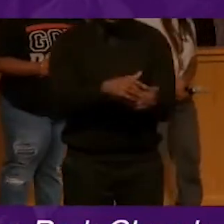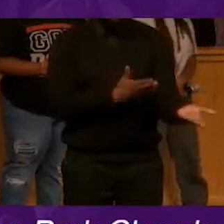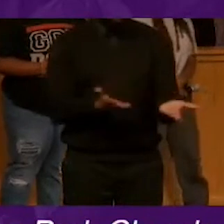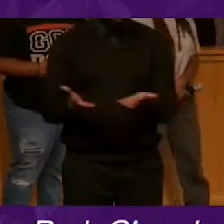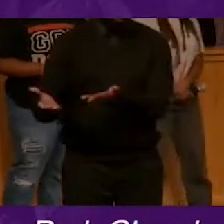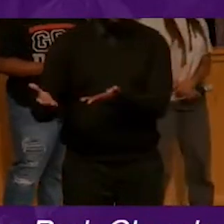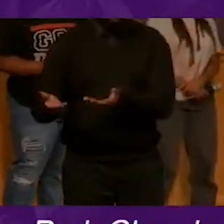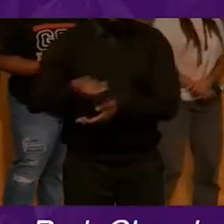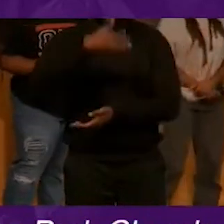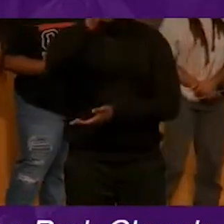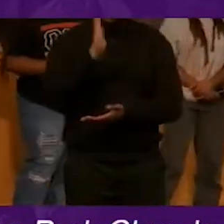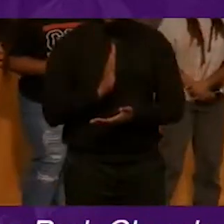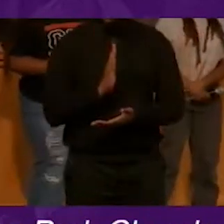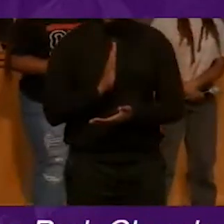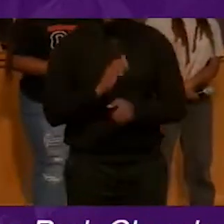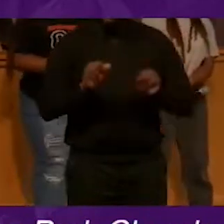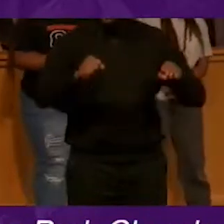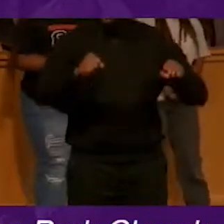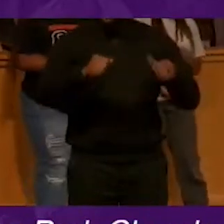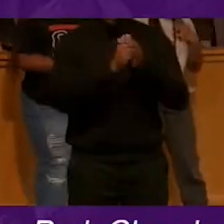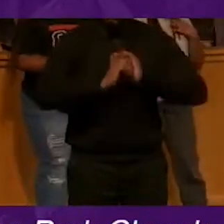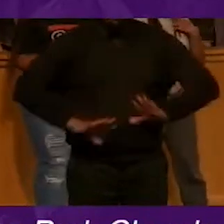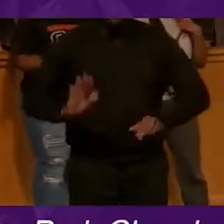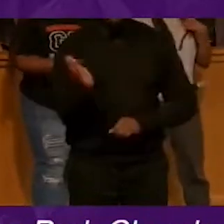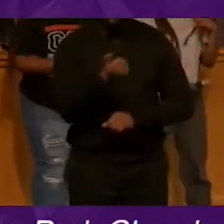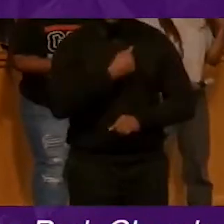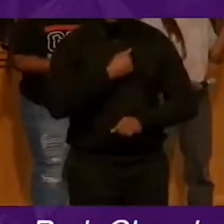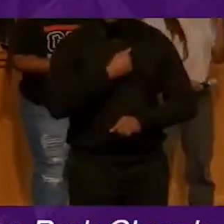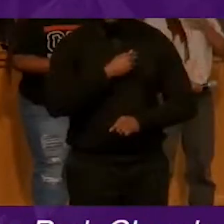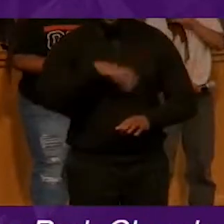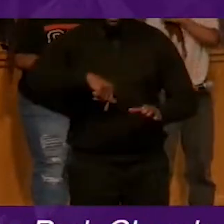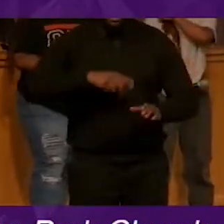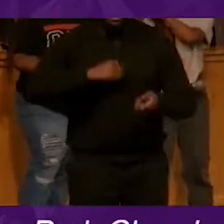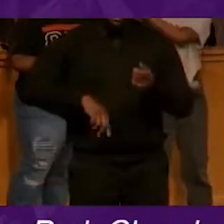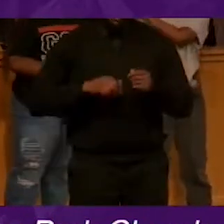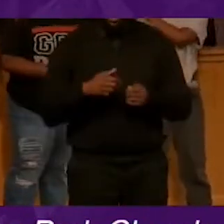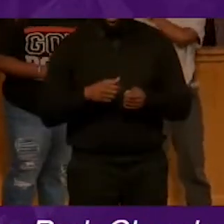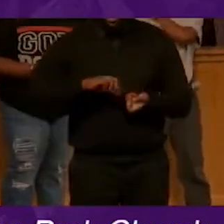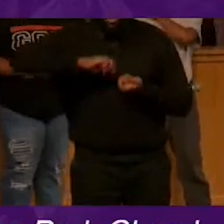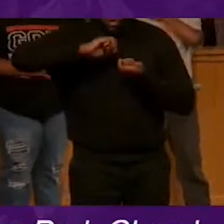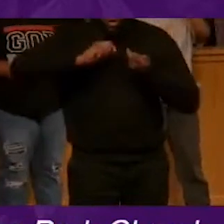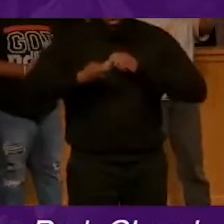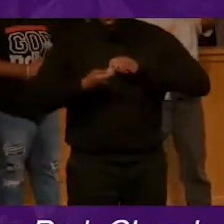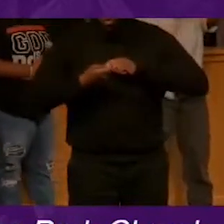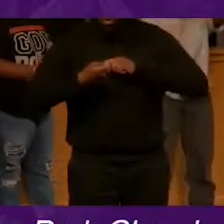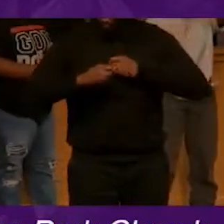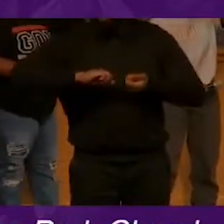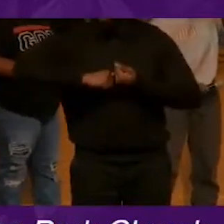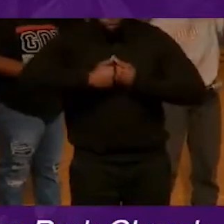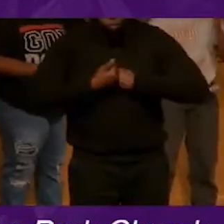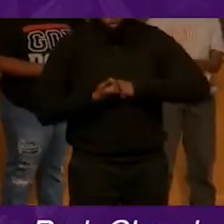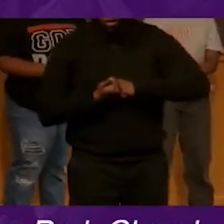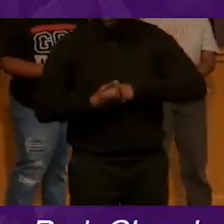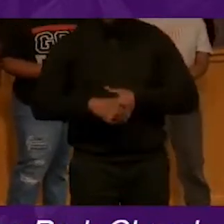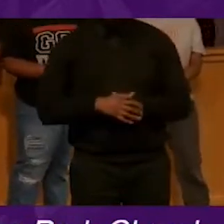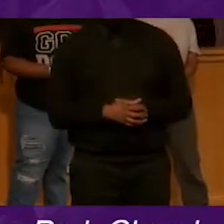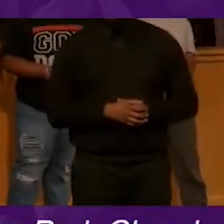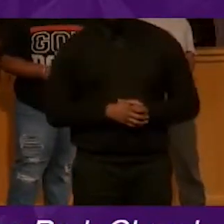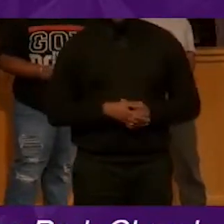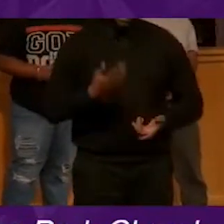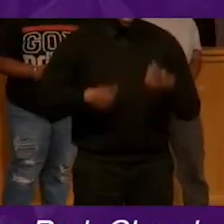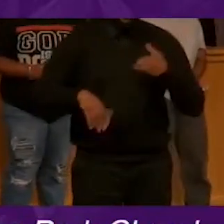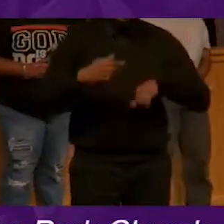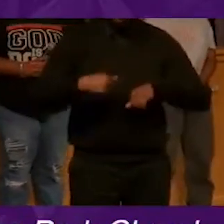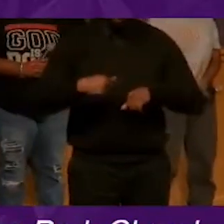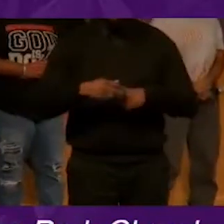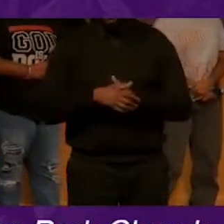serve the kind of God that's able to bless us even in times of grief and bereavement. And we know that those times come as